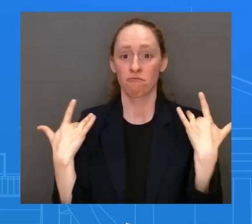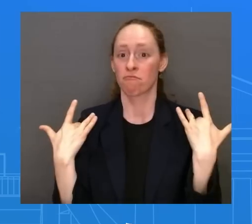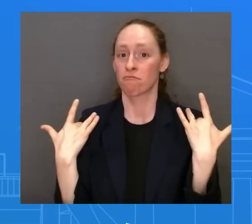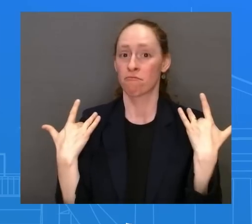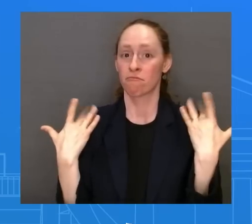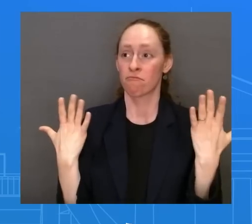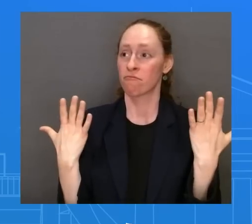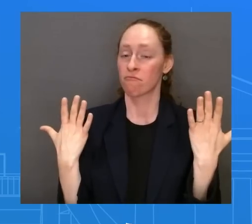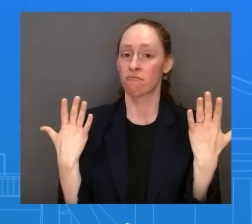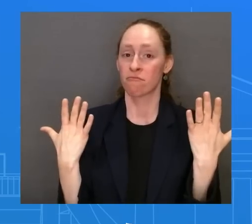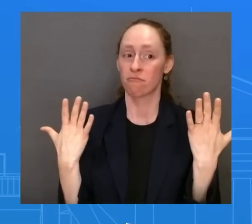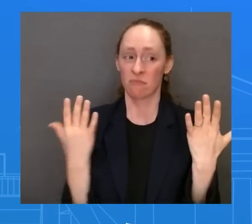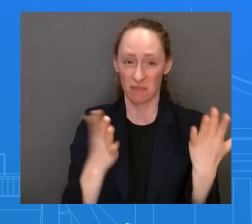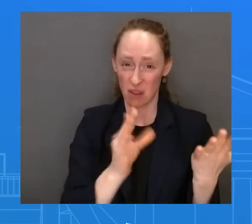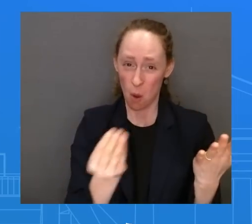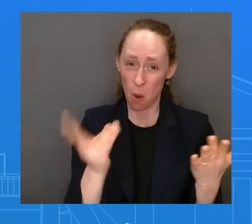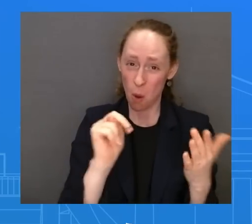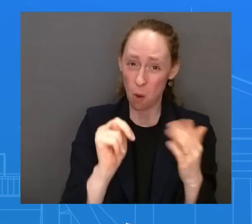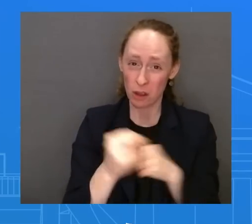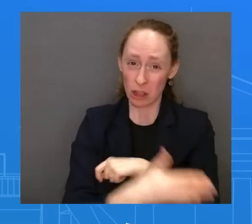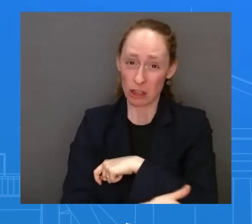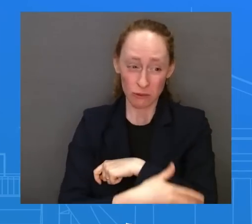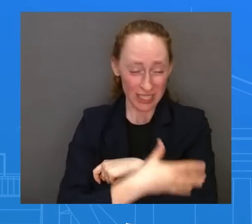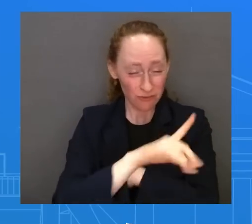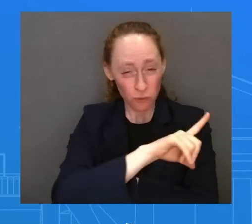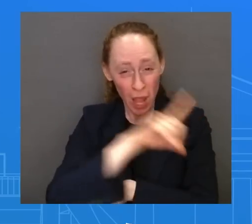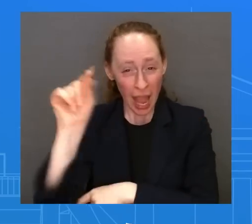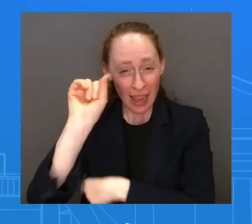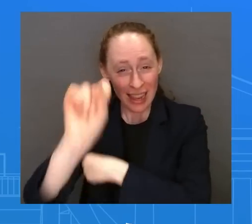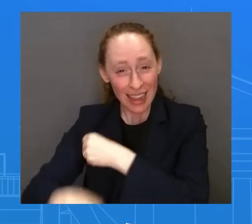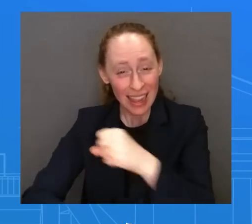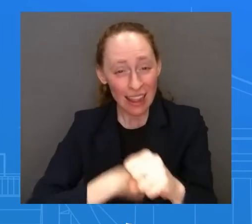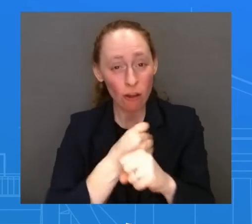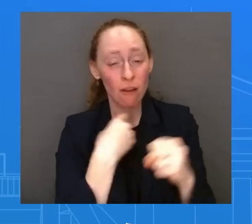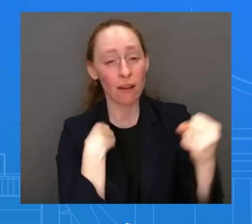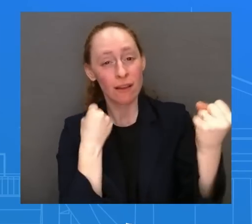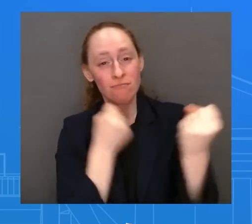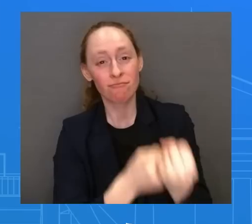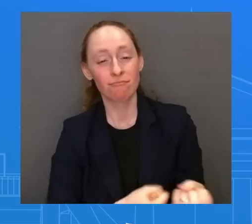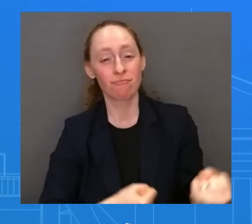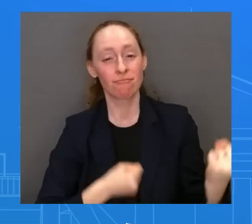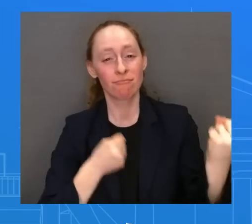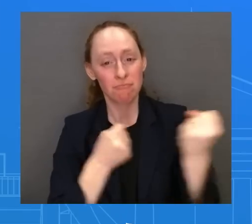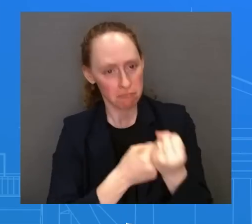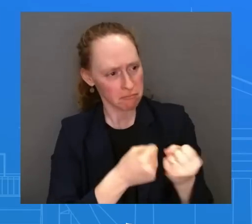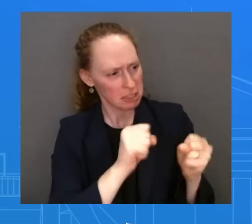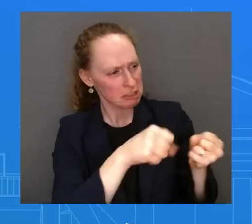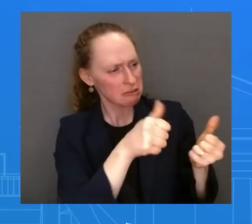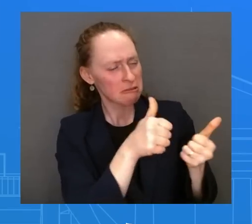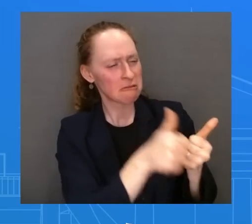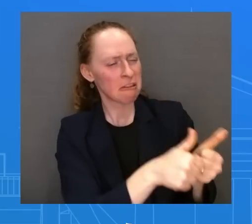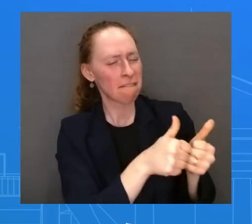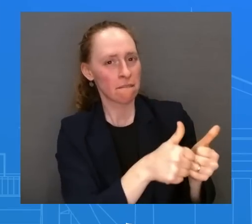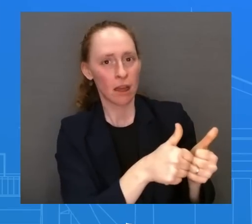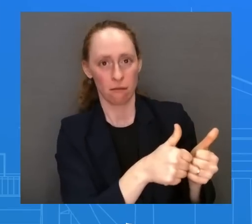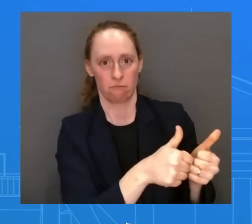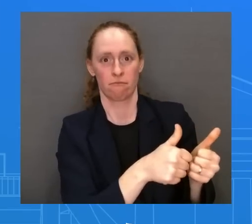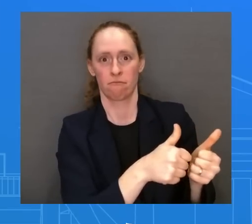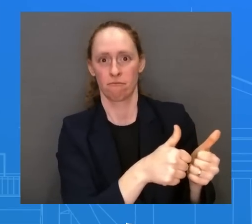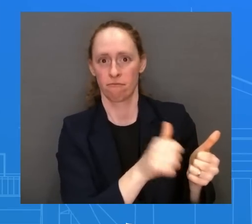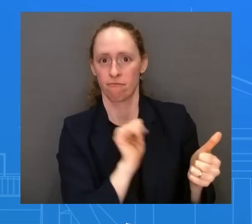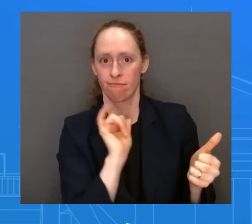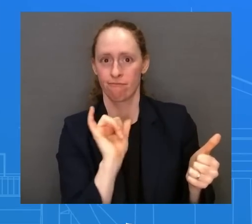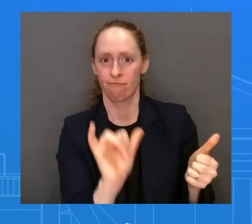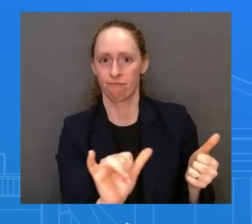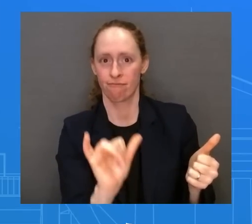Support in fact the assessment was that the promotion of acting defense minister Bismillah Khan muhammadi